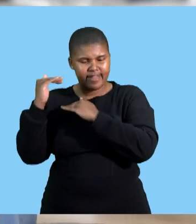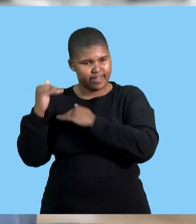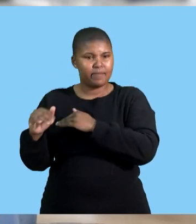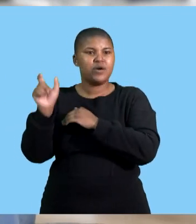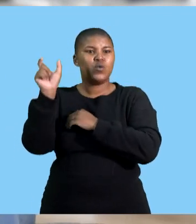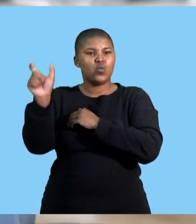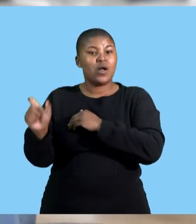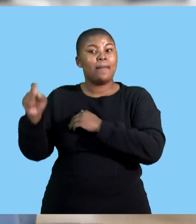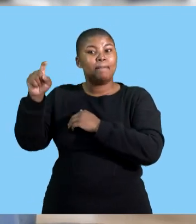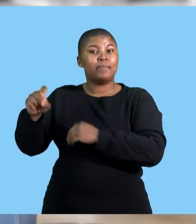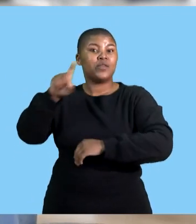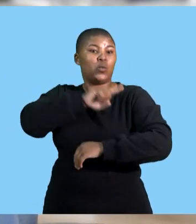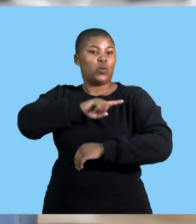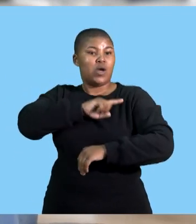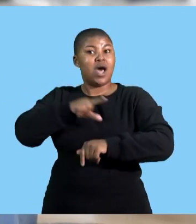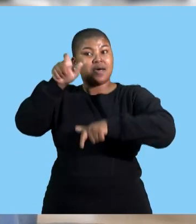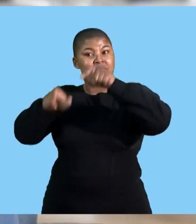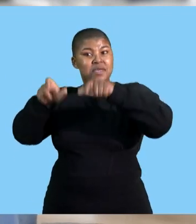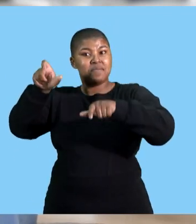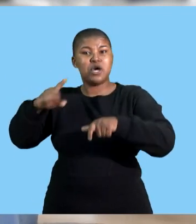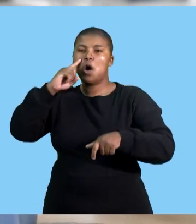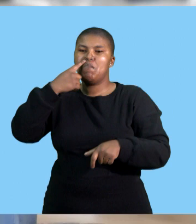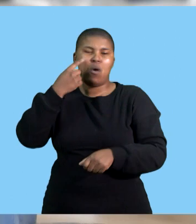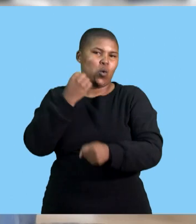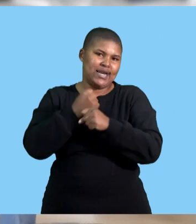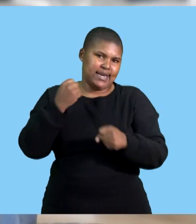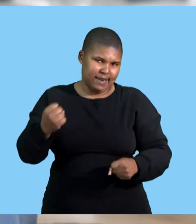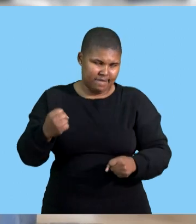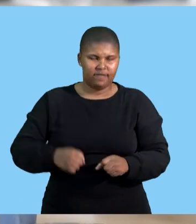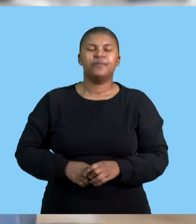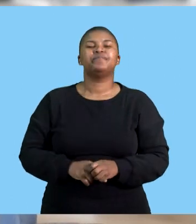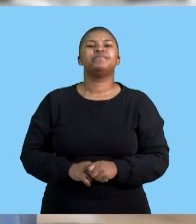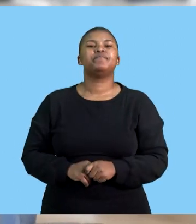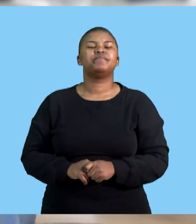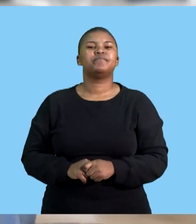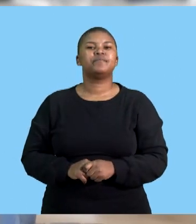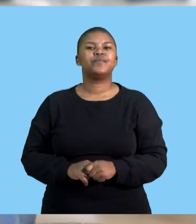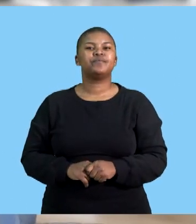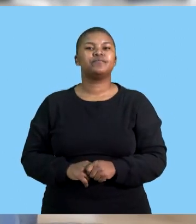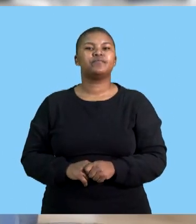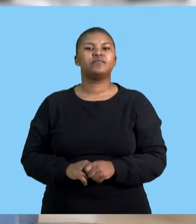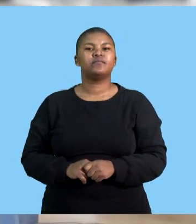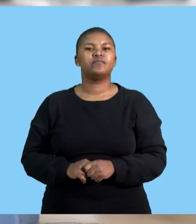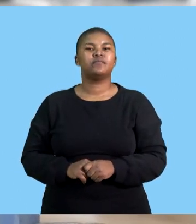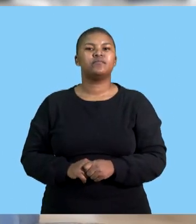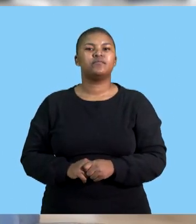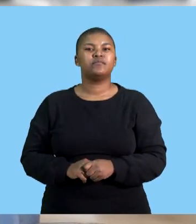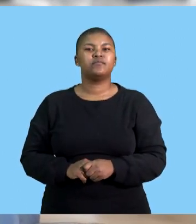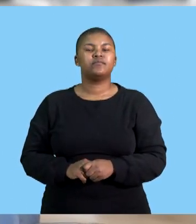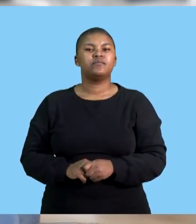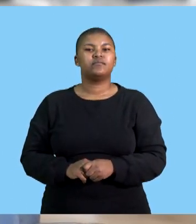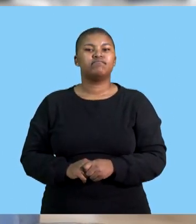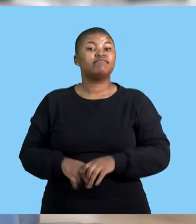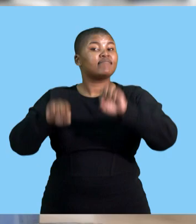that people cannot be bored while trying to read or figure out what your flyer is all about. Use color